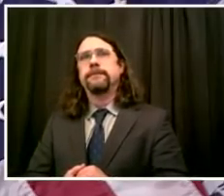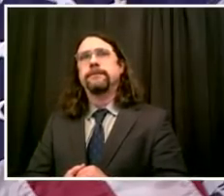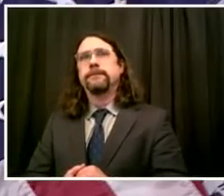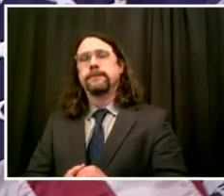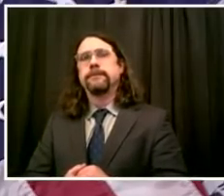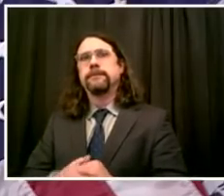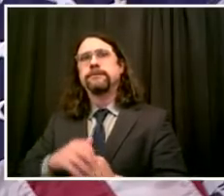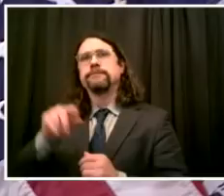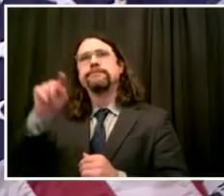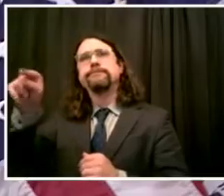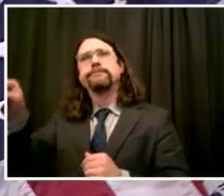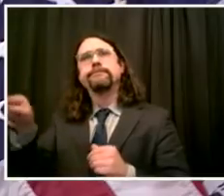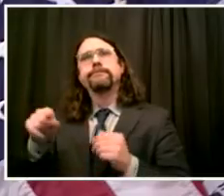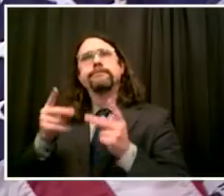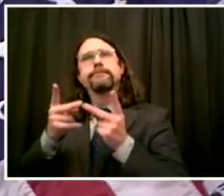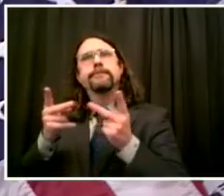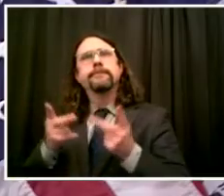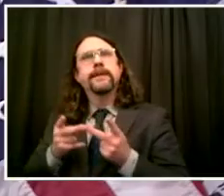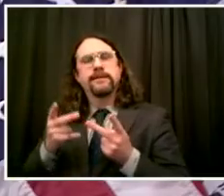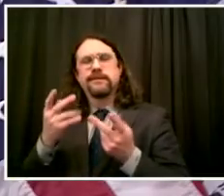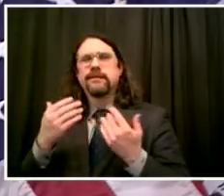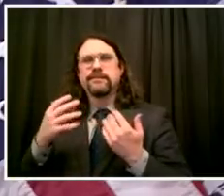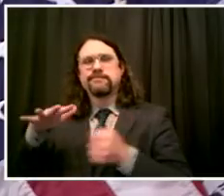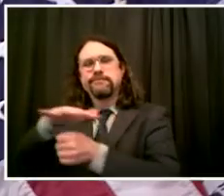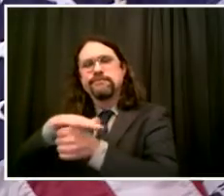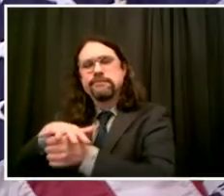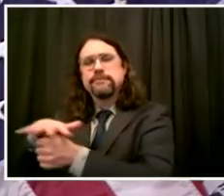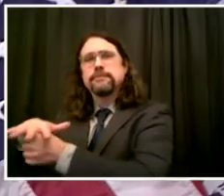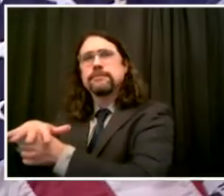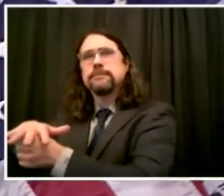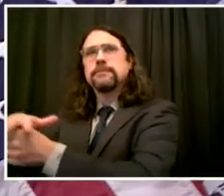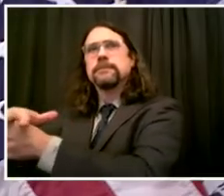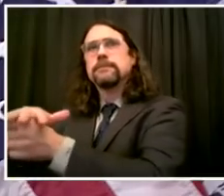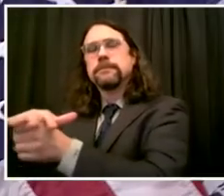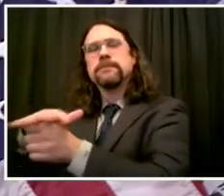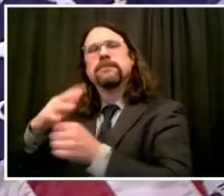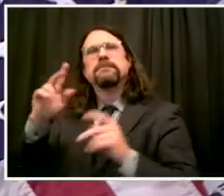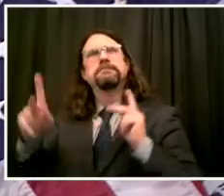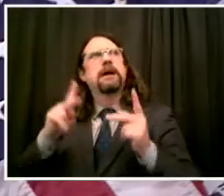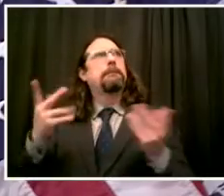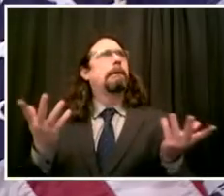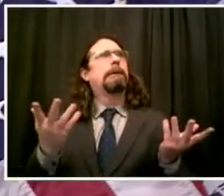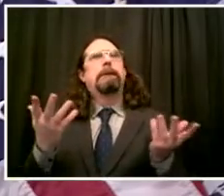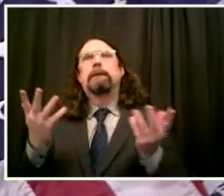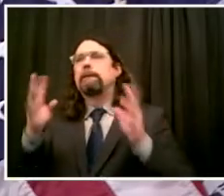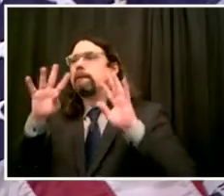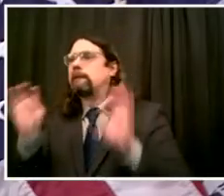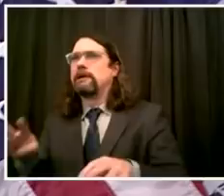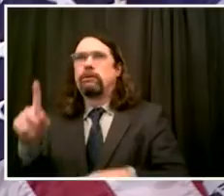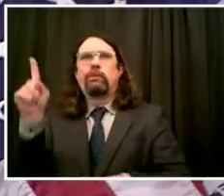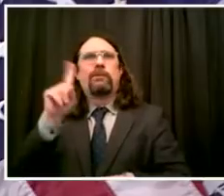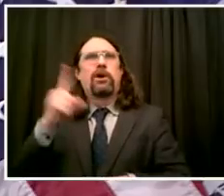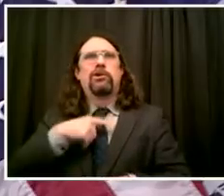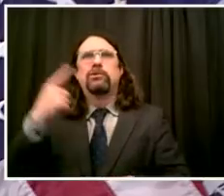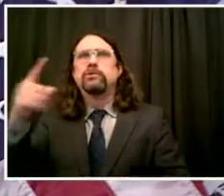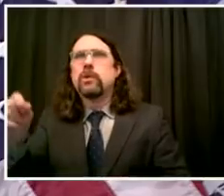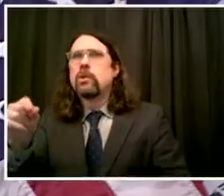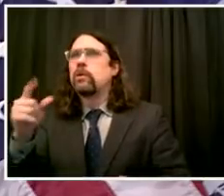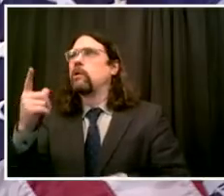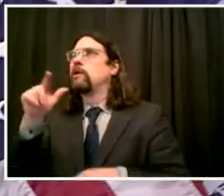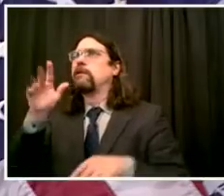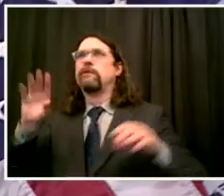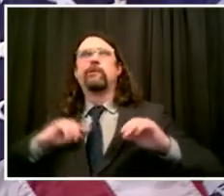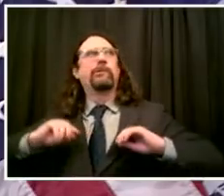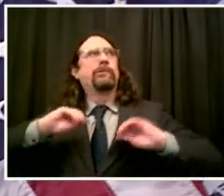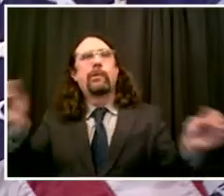aren't sure where else to turn, don't have a long-term relationship with a private doctor. The community clinics are